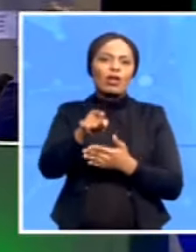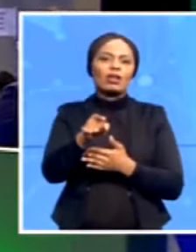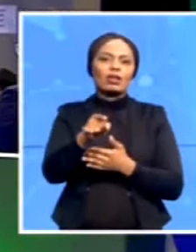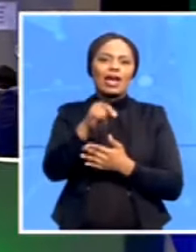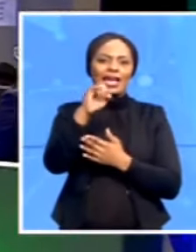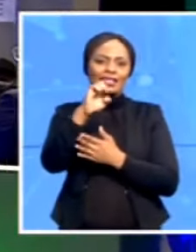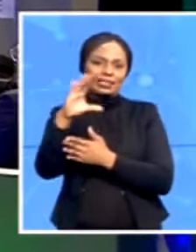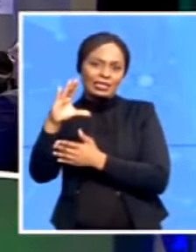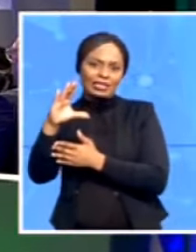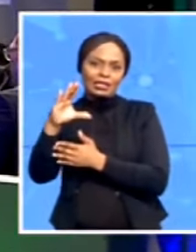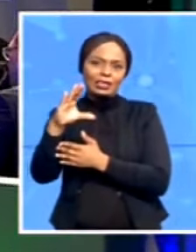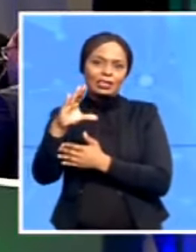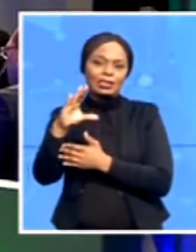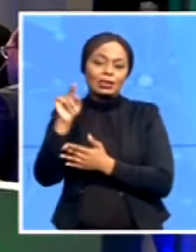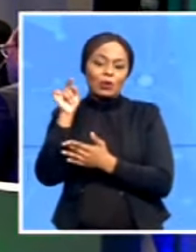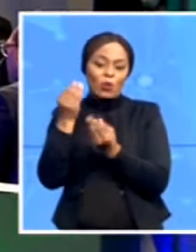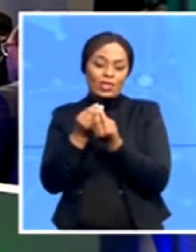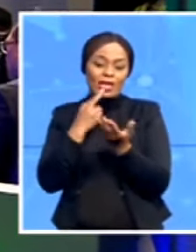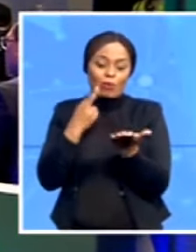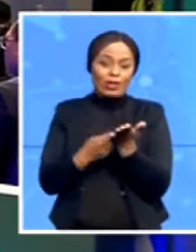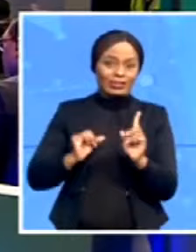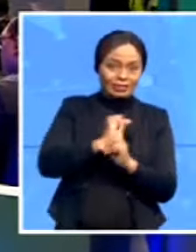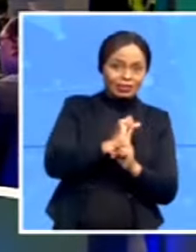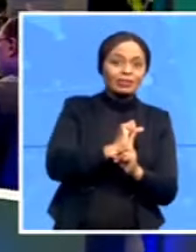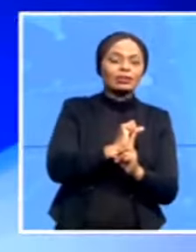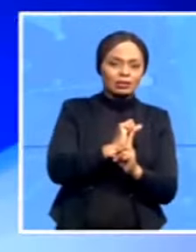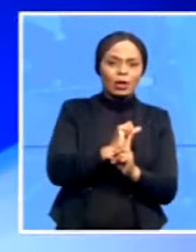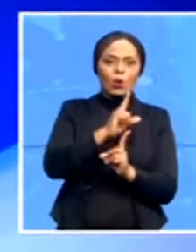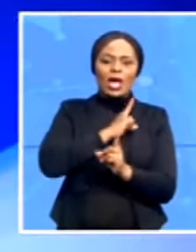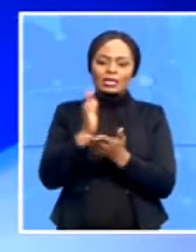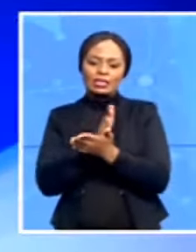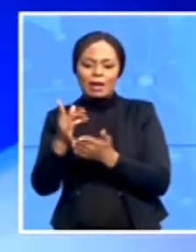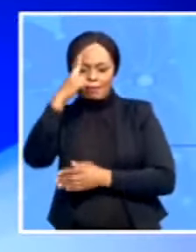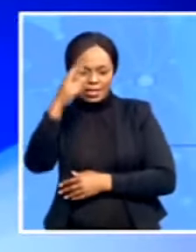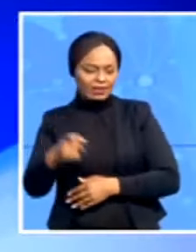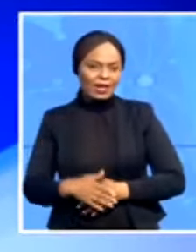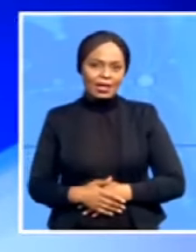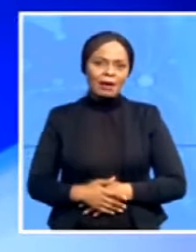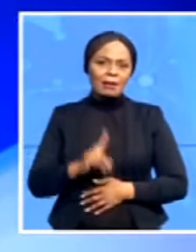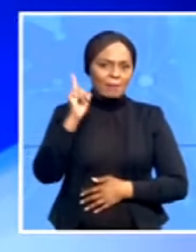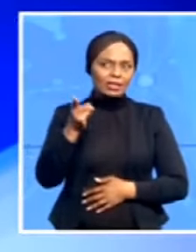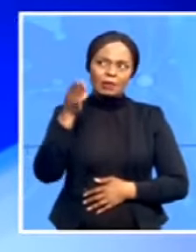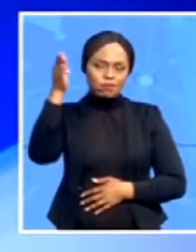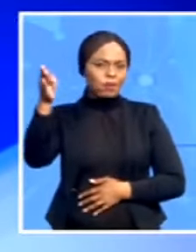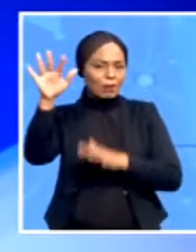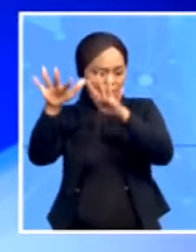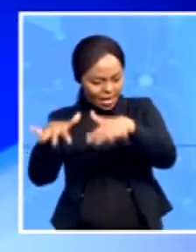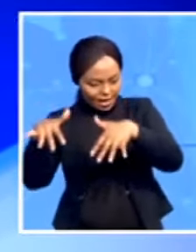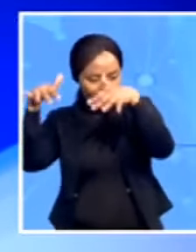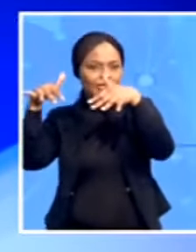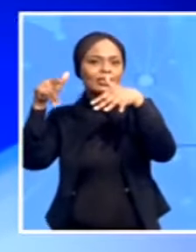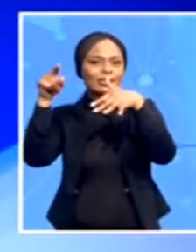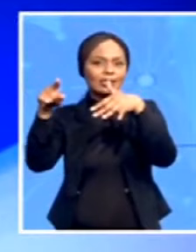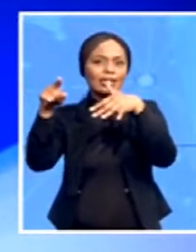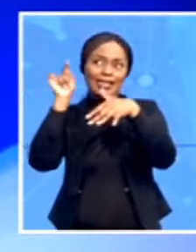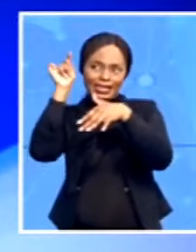that report. Some of us believe that they should have gone to Parliament, because Parliament is the only one that could deal with Section 159 of the